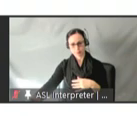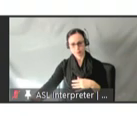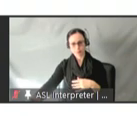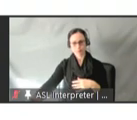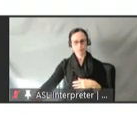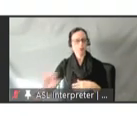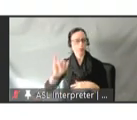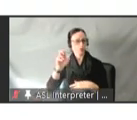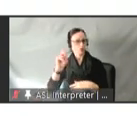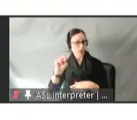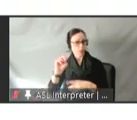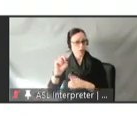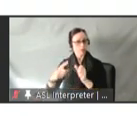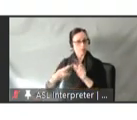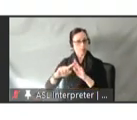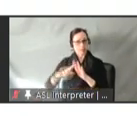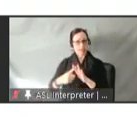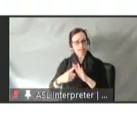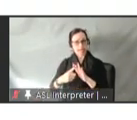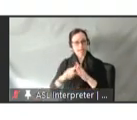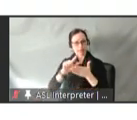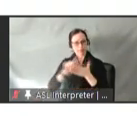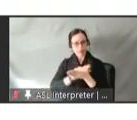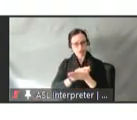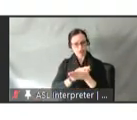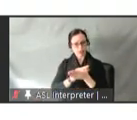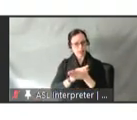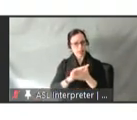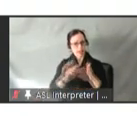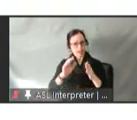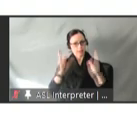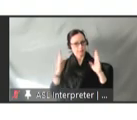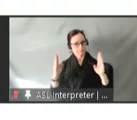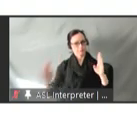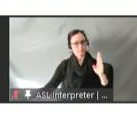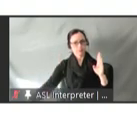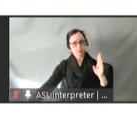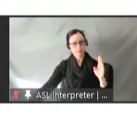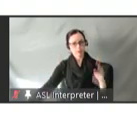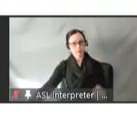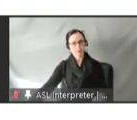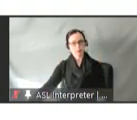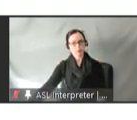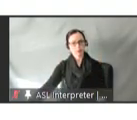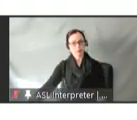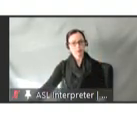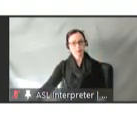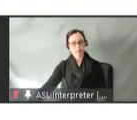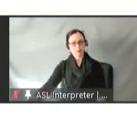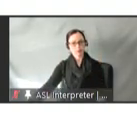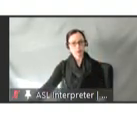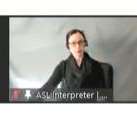January marks the beginning of the legislative season in many states and jurisdictions, and we found that there were over